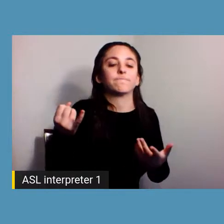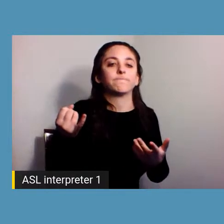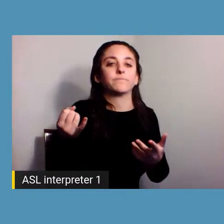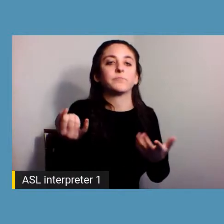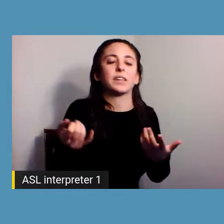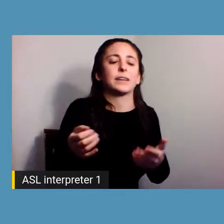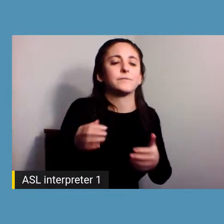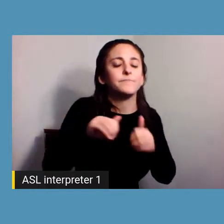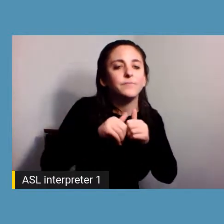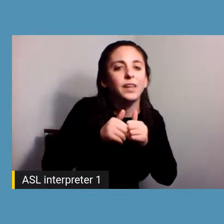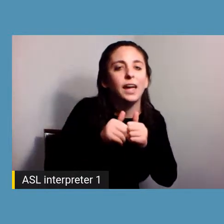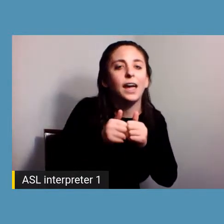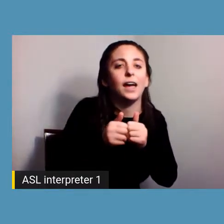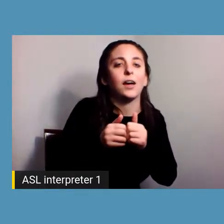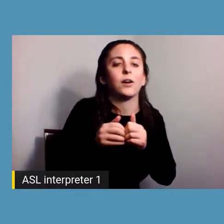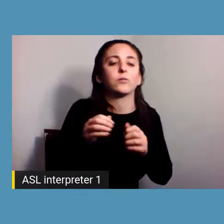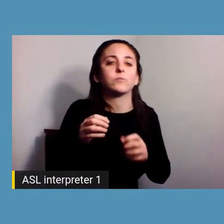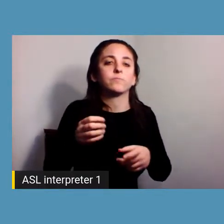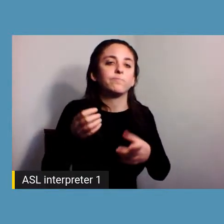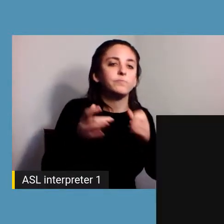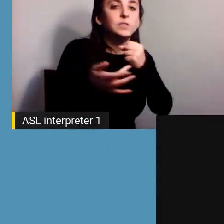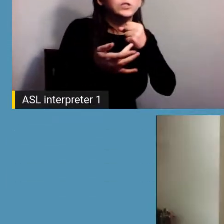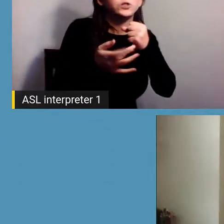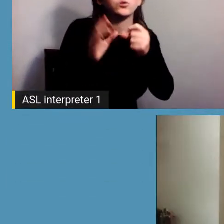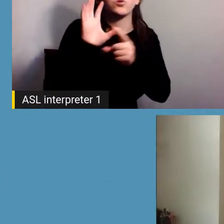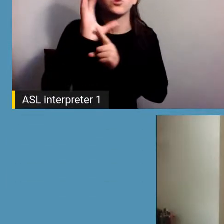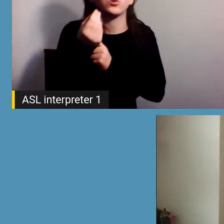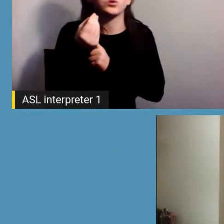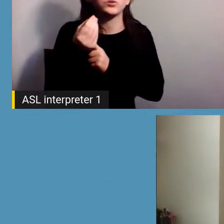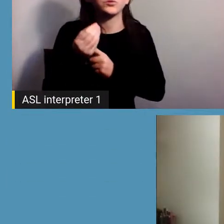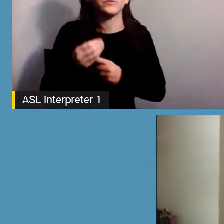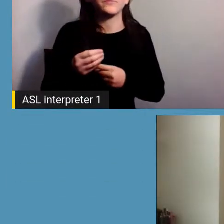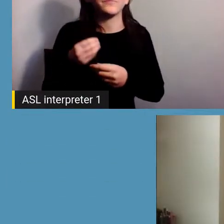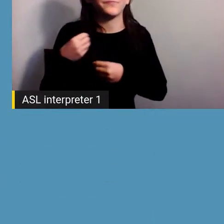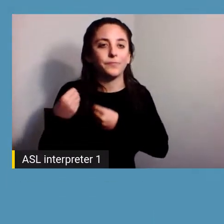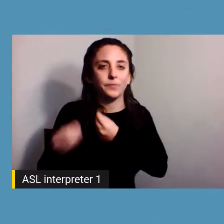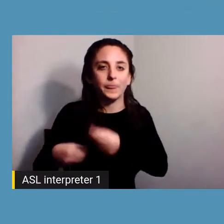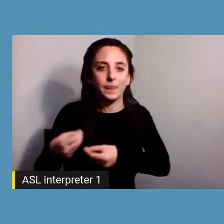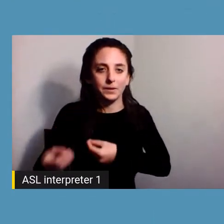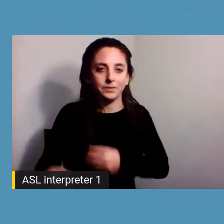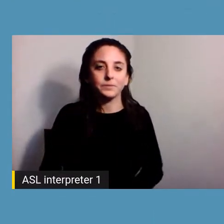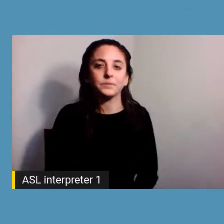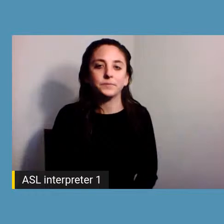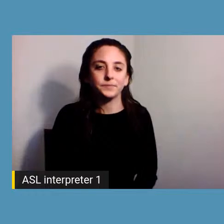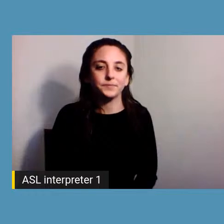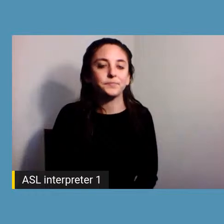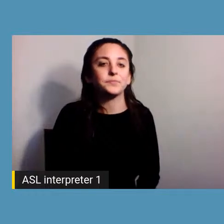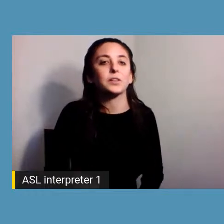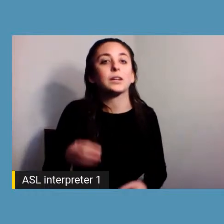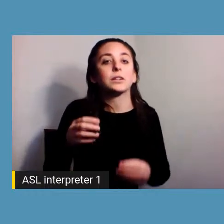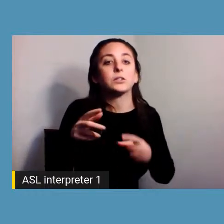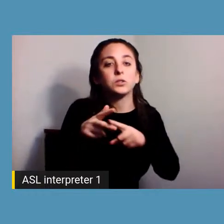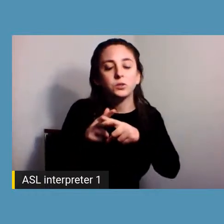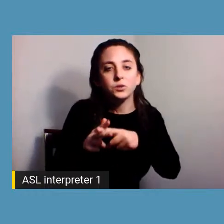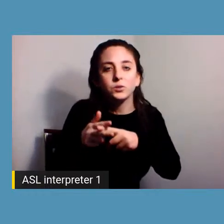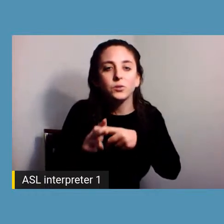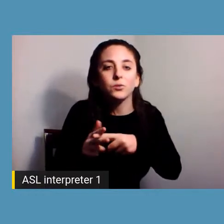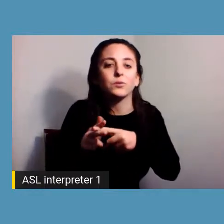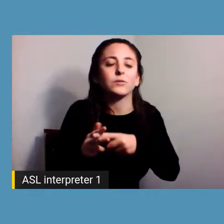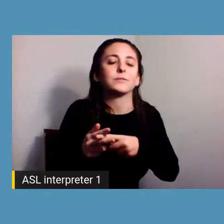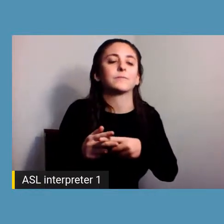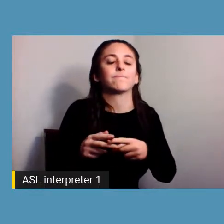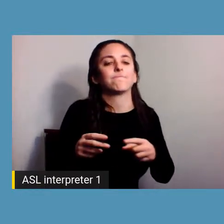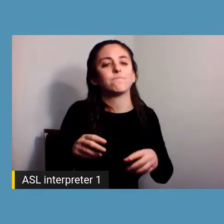cultural heritage can be documented, and that the tools that are available for this are widely adopted around the